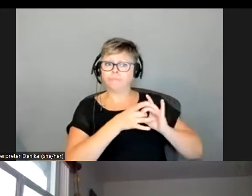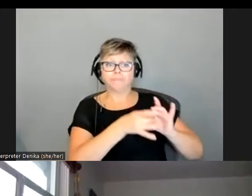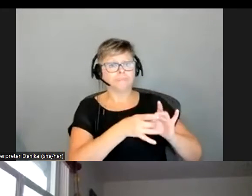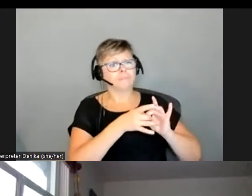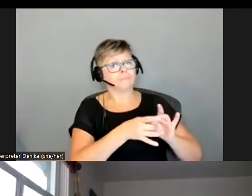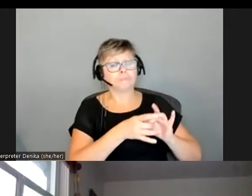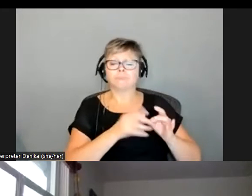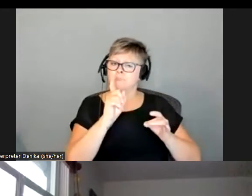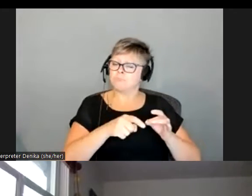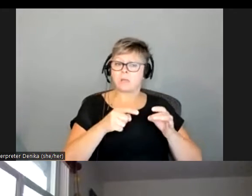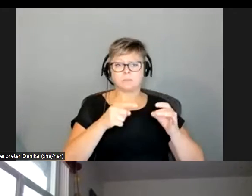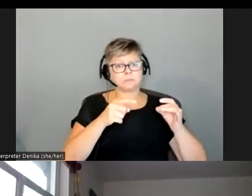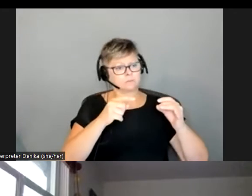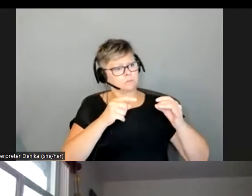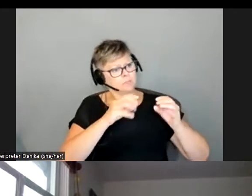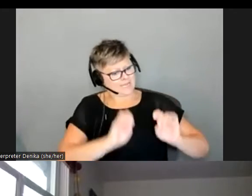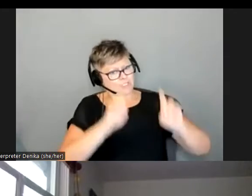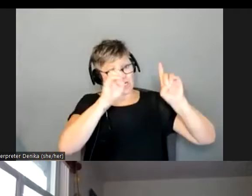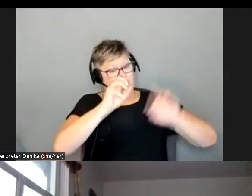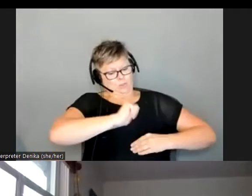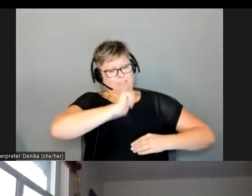educate ourselves as settlers.